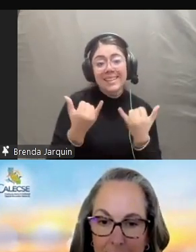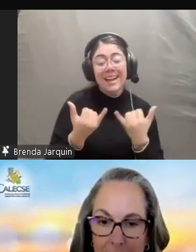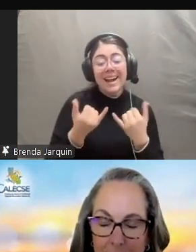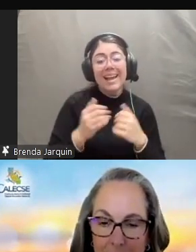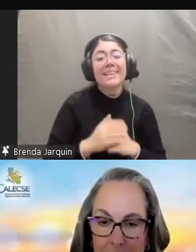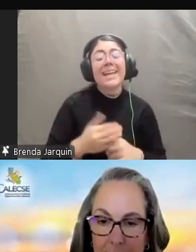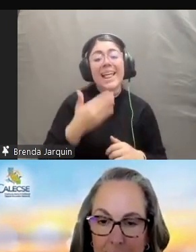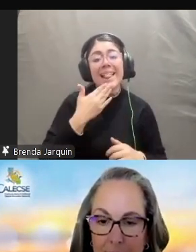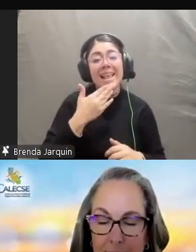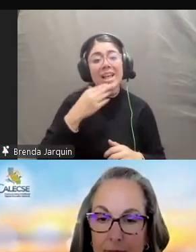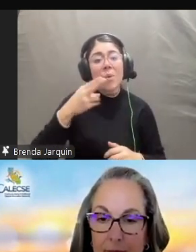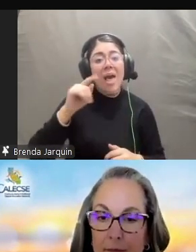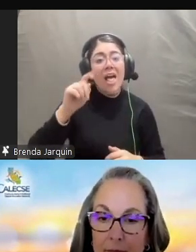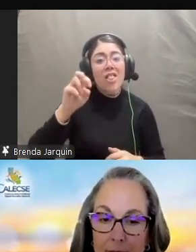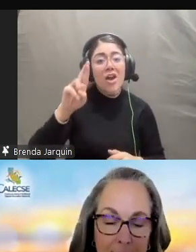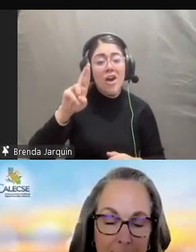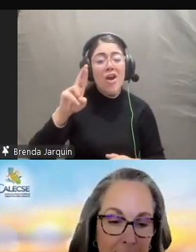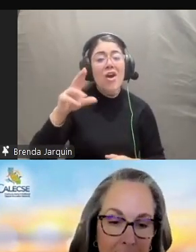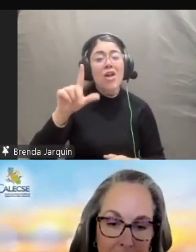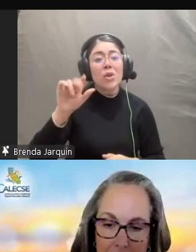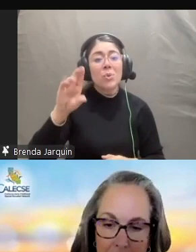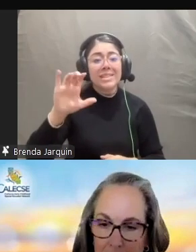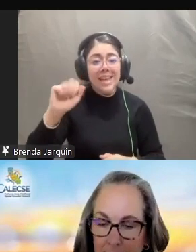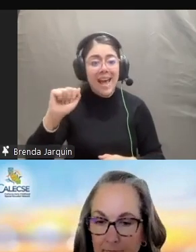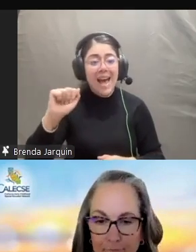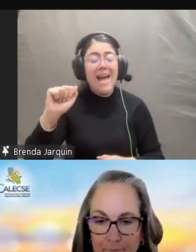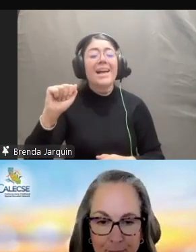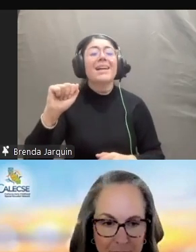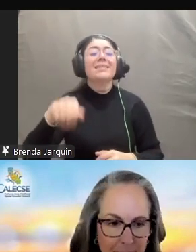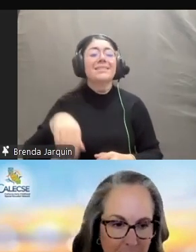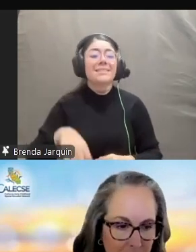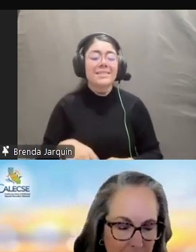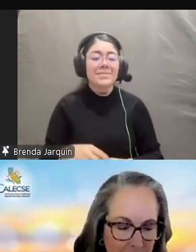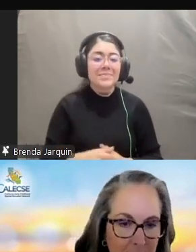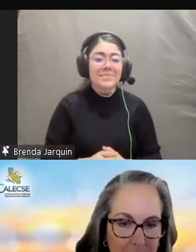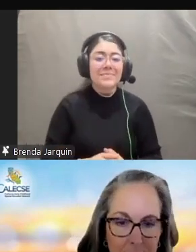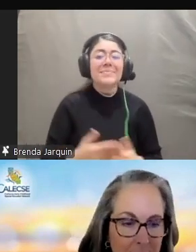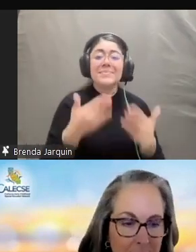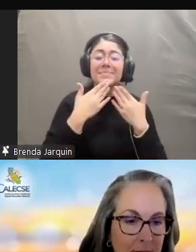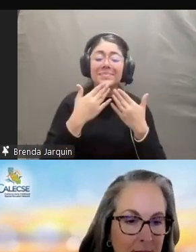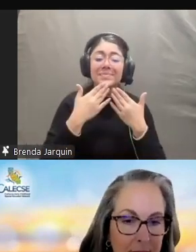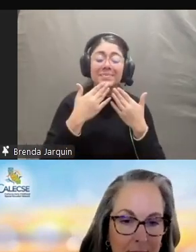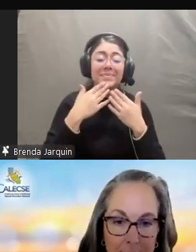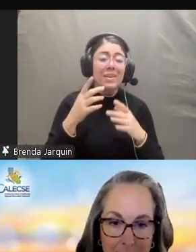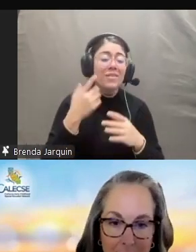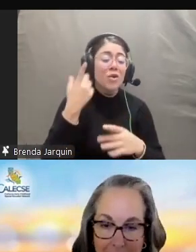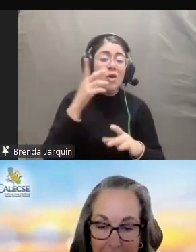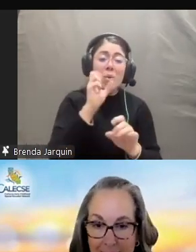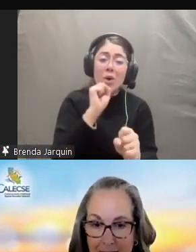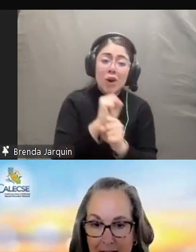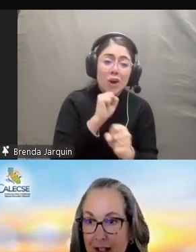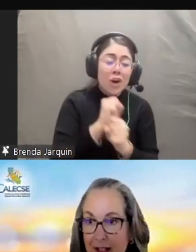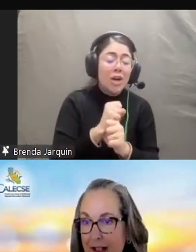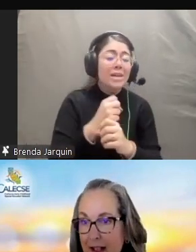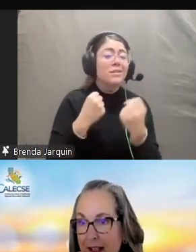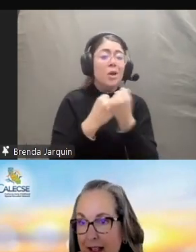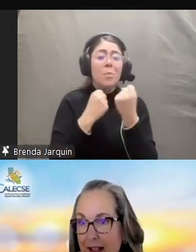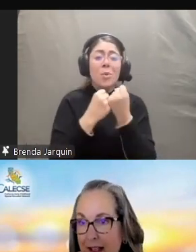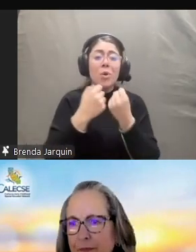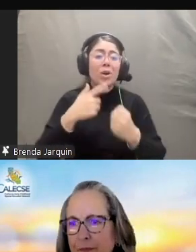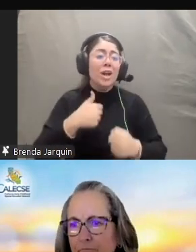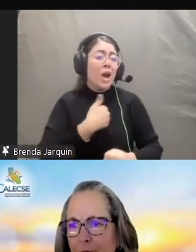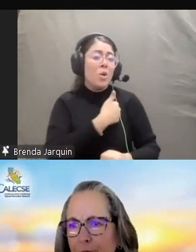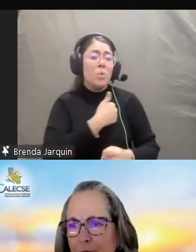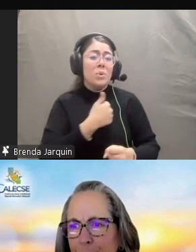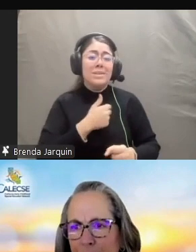Lucia Garay, and Heather DeFede. I really appreciate everything you've done to support our state and our